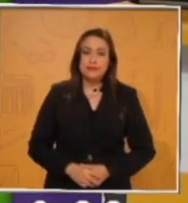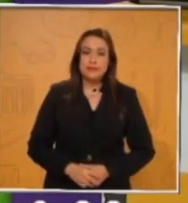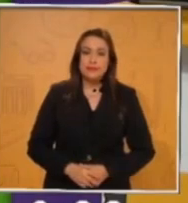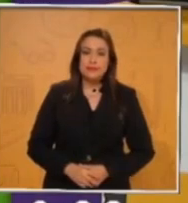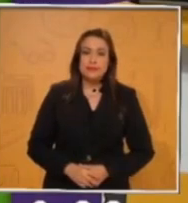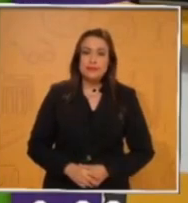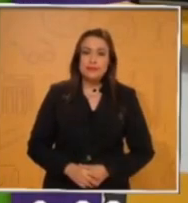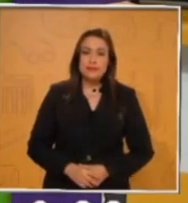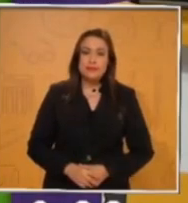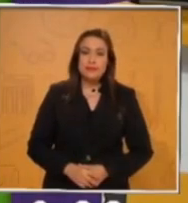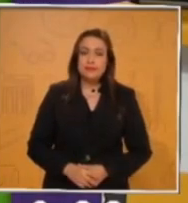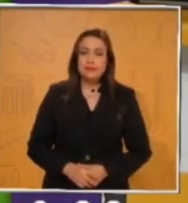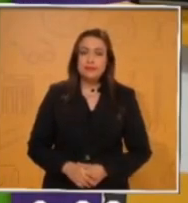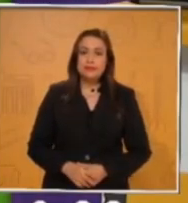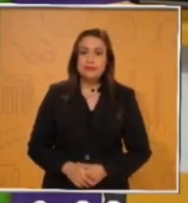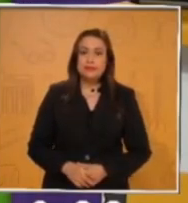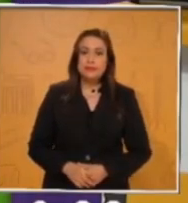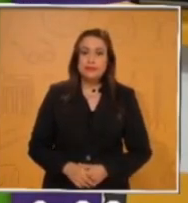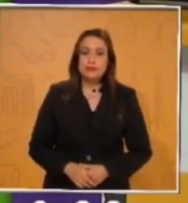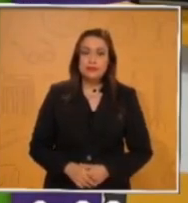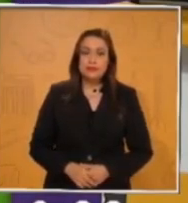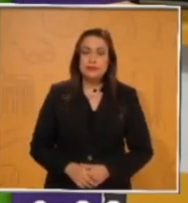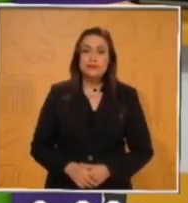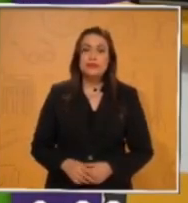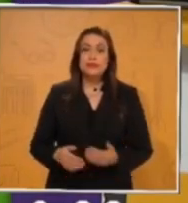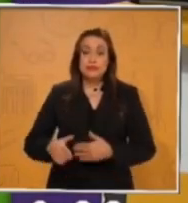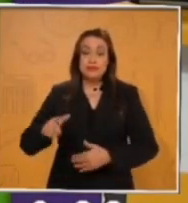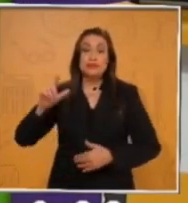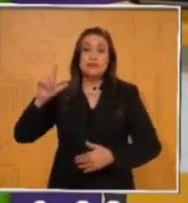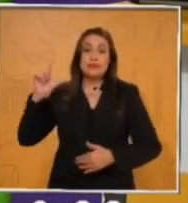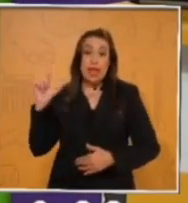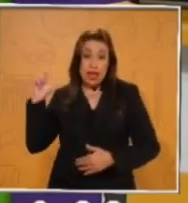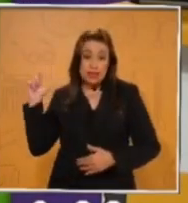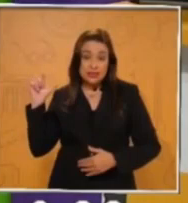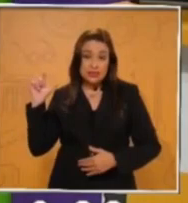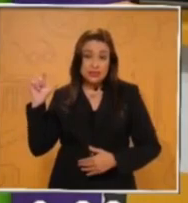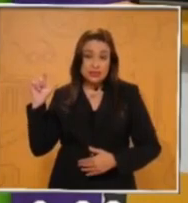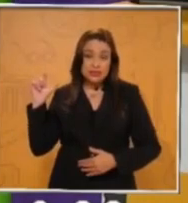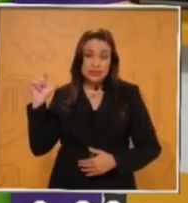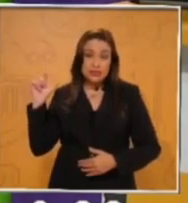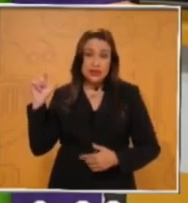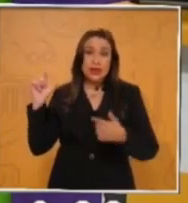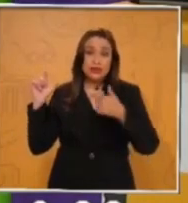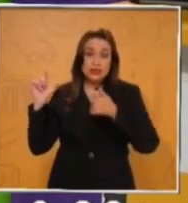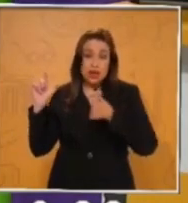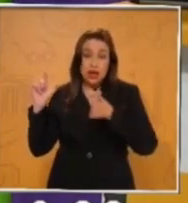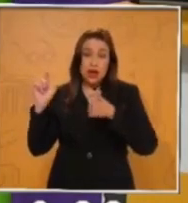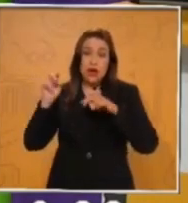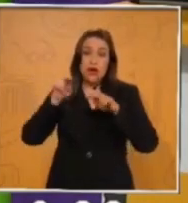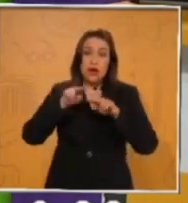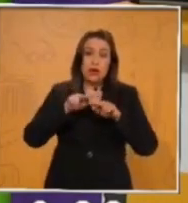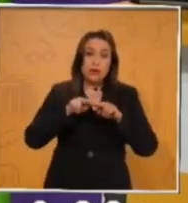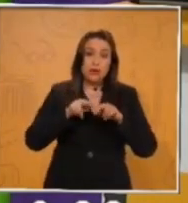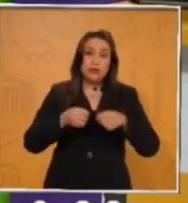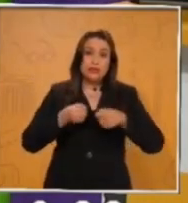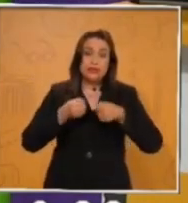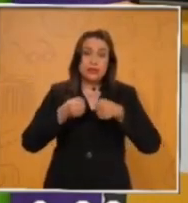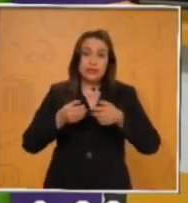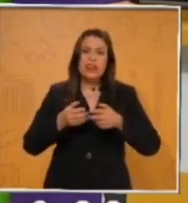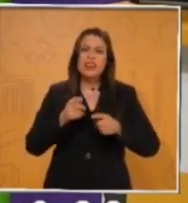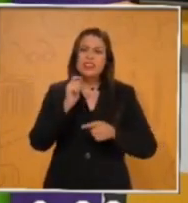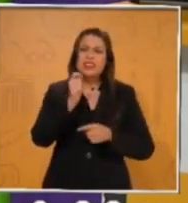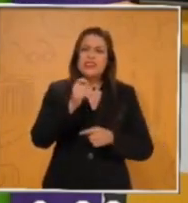Last Monday, not in the present, last Monday, I ate junk food. What is the junk